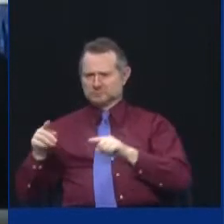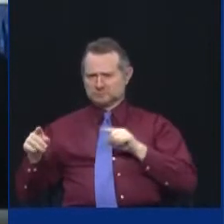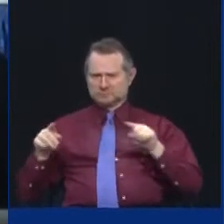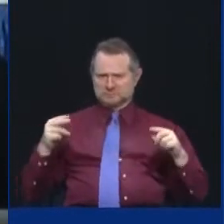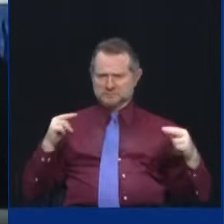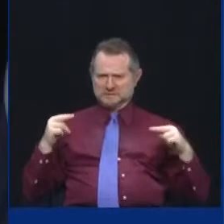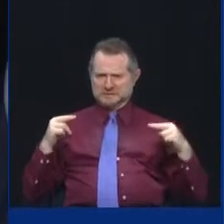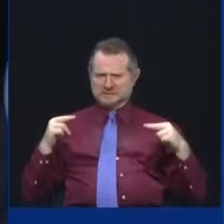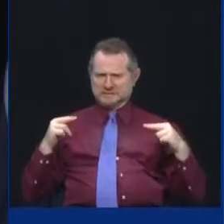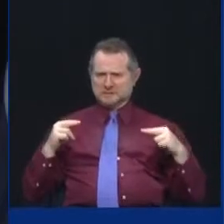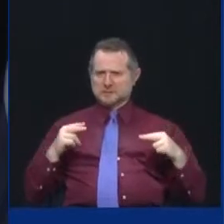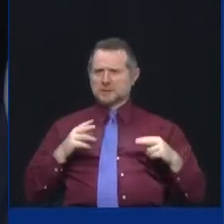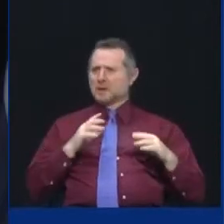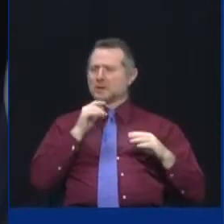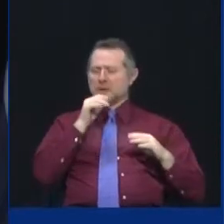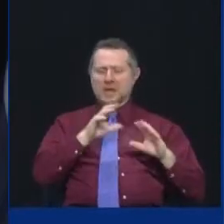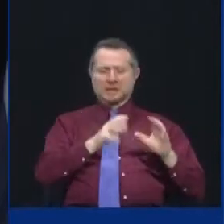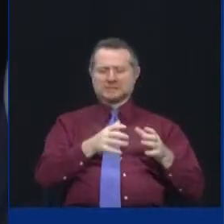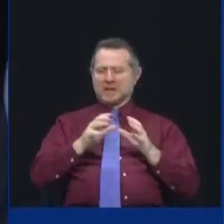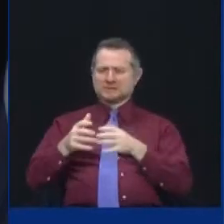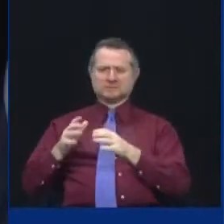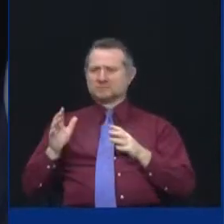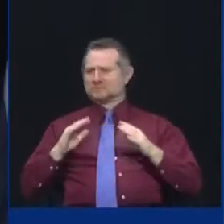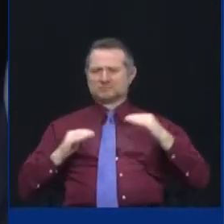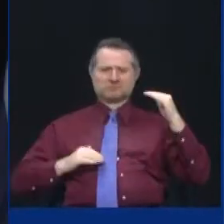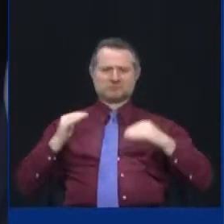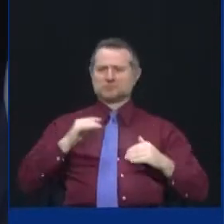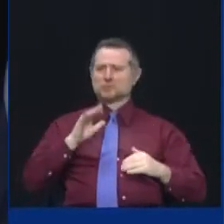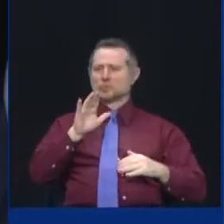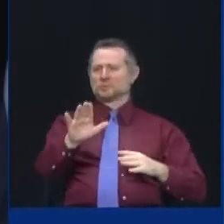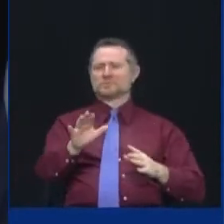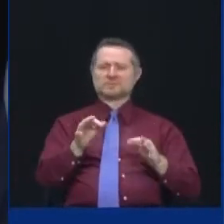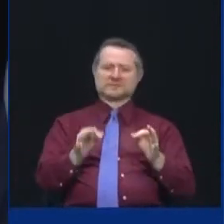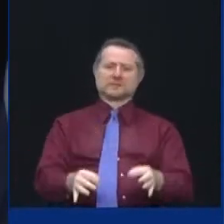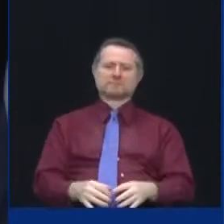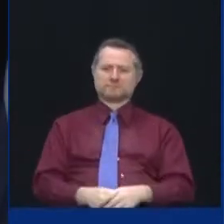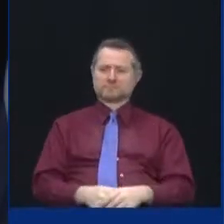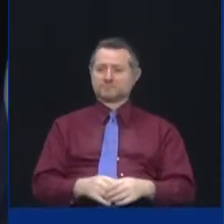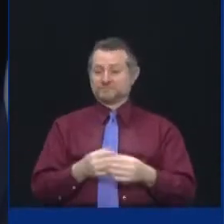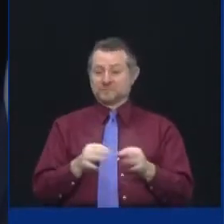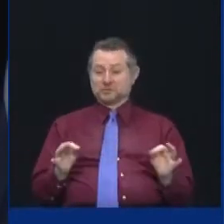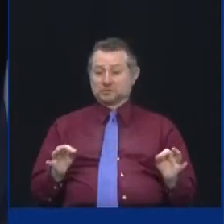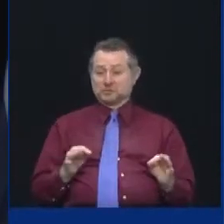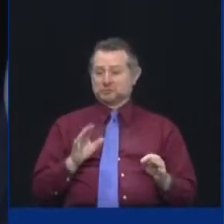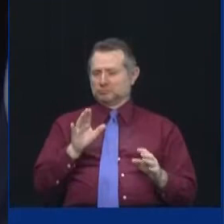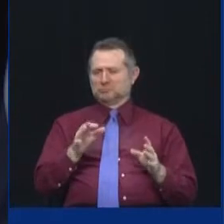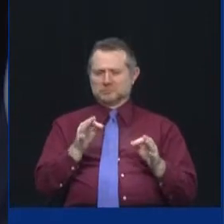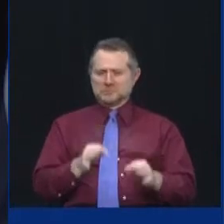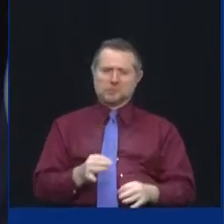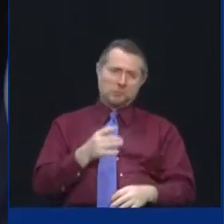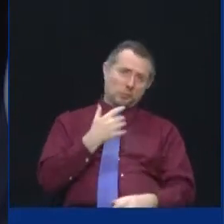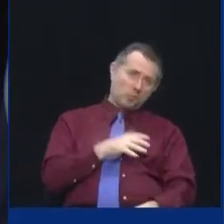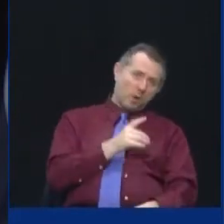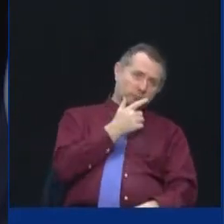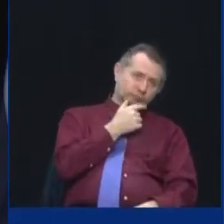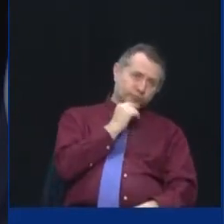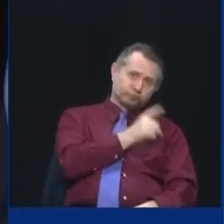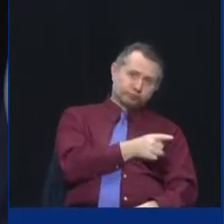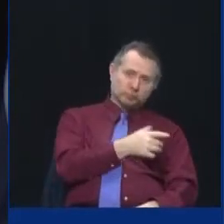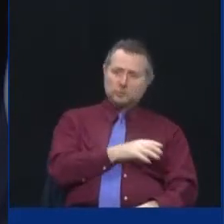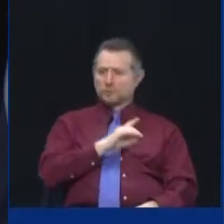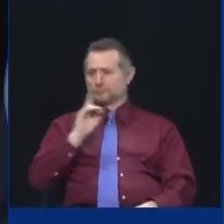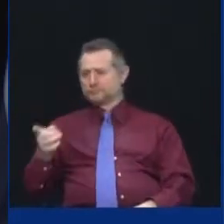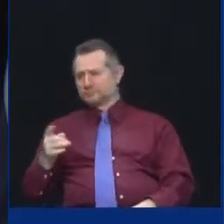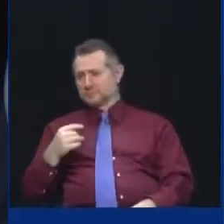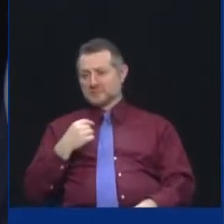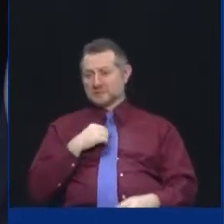It's not a class system because there's no class. It's totally up to you. It's free. It's free. Do you have people